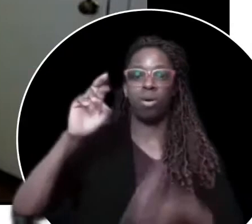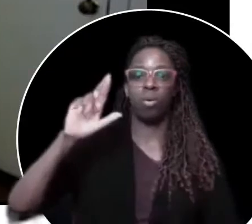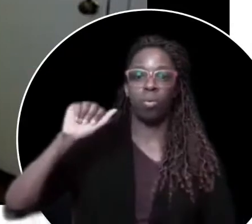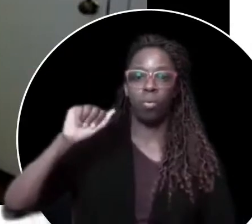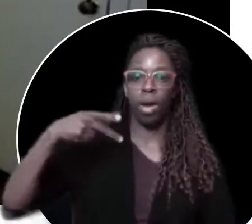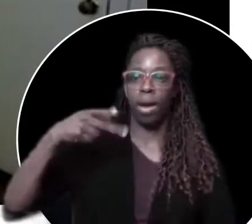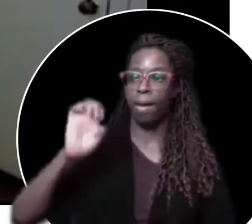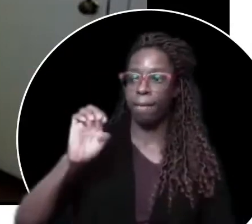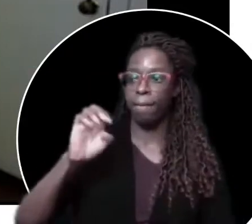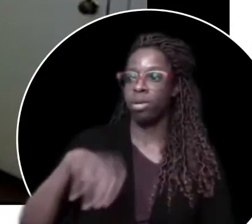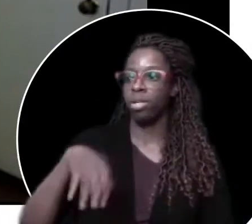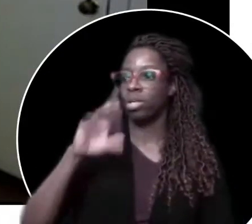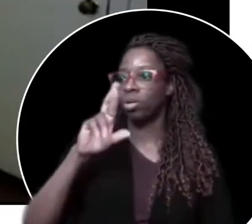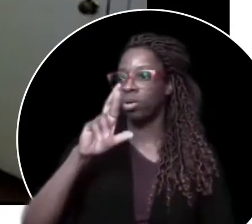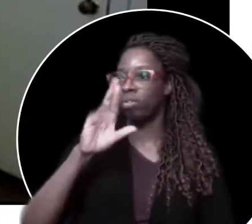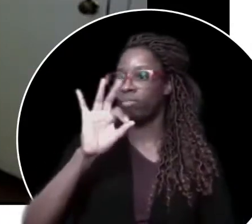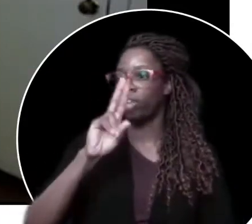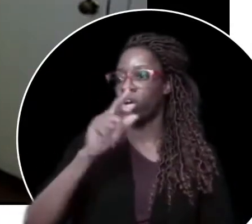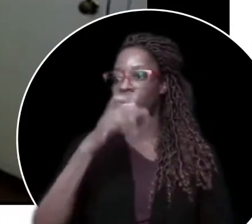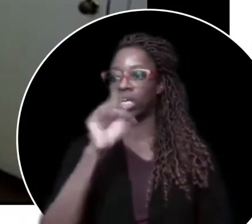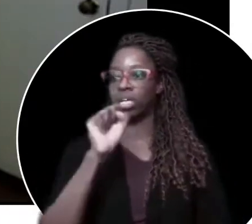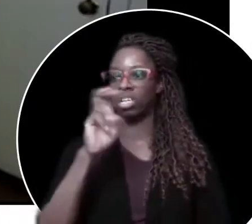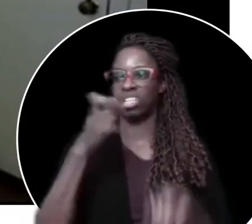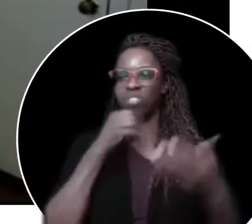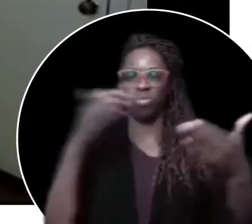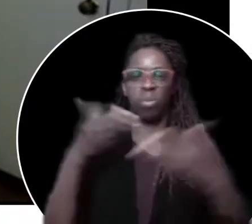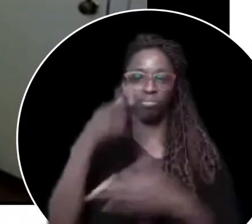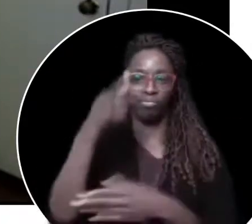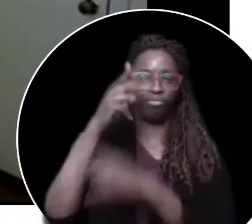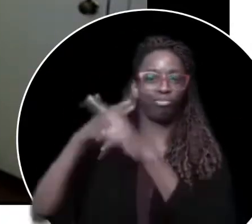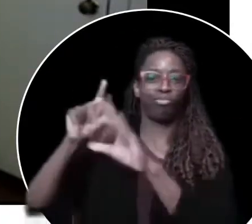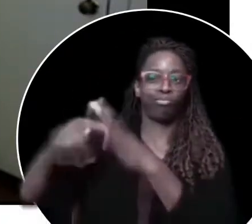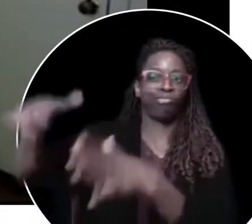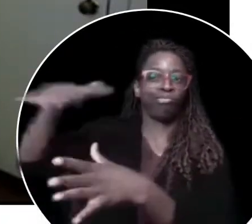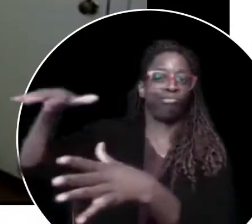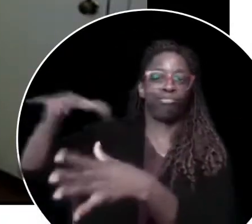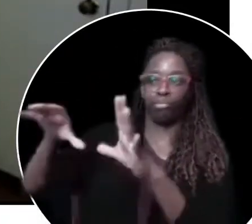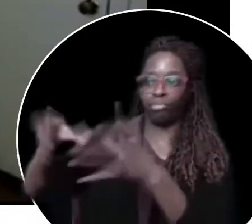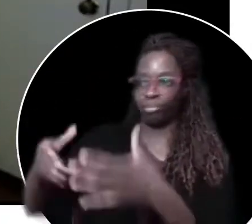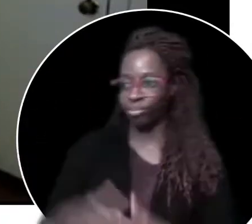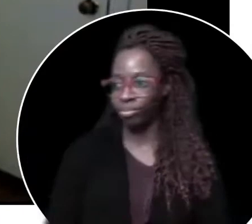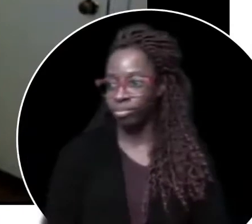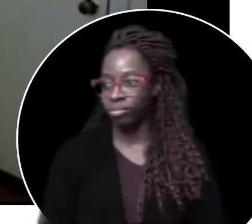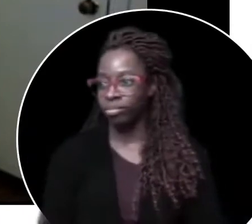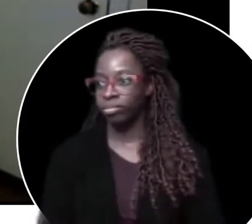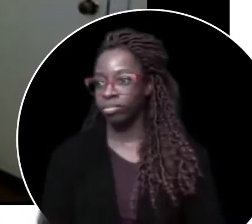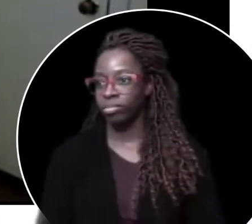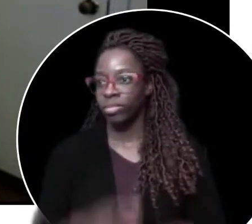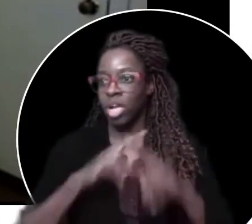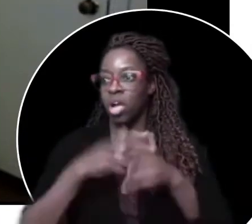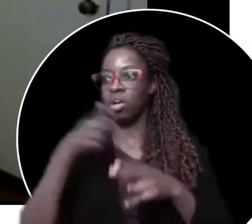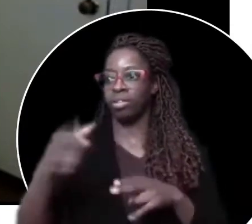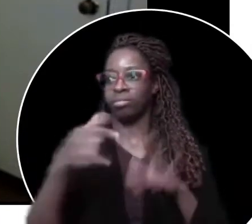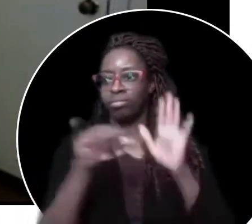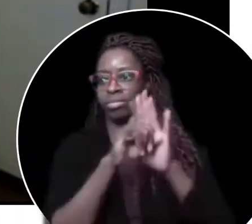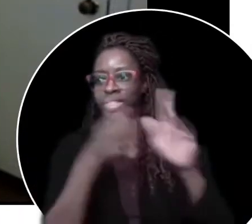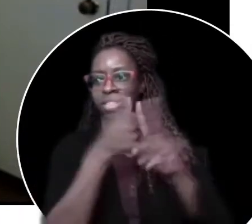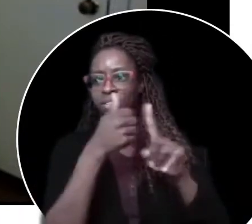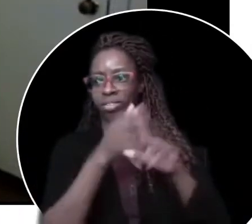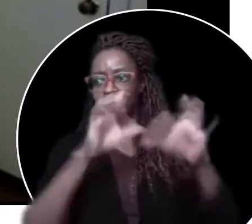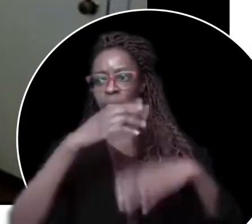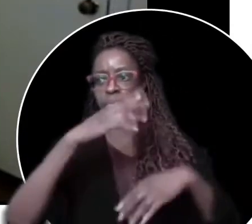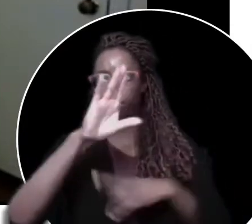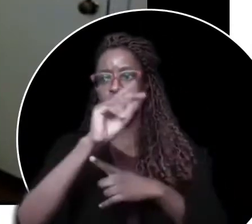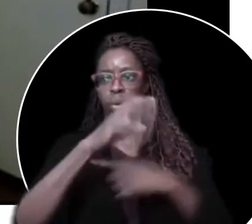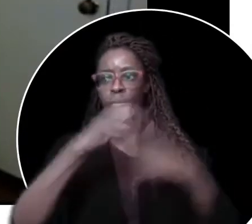to persons whose identity is considered in some way antithetical to the nation state. But I've also